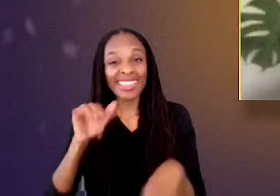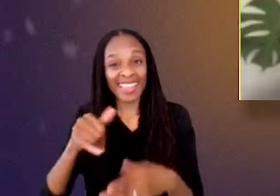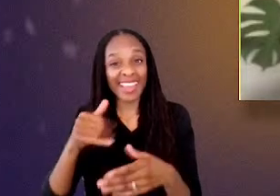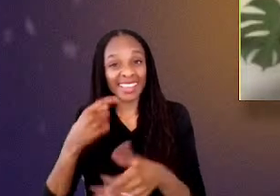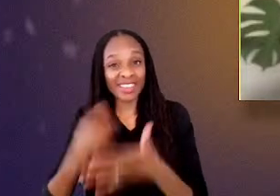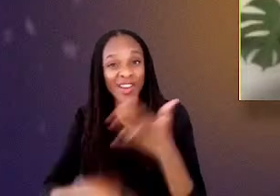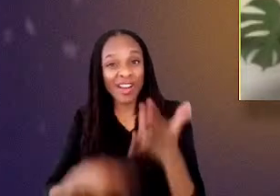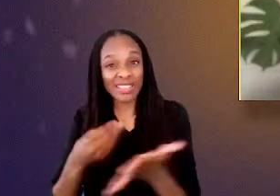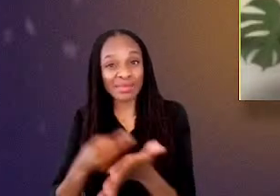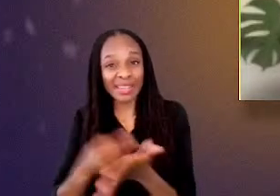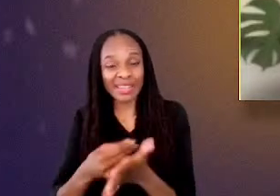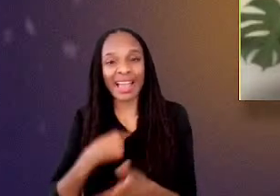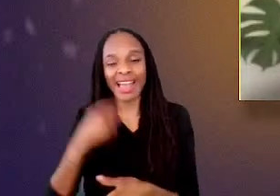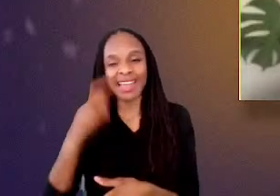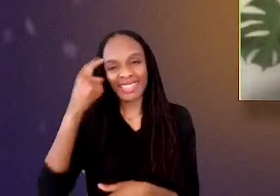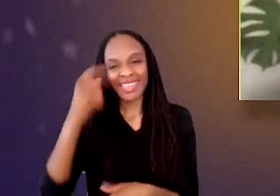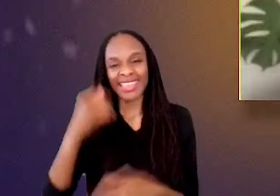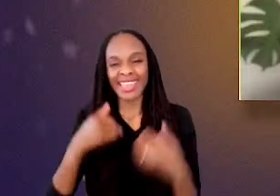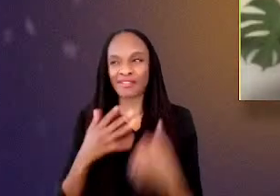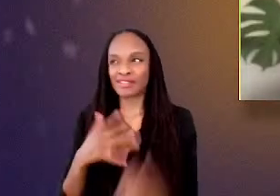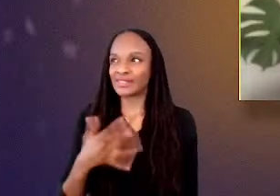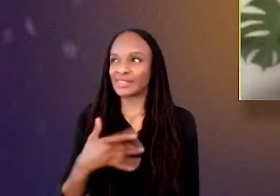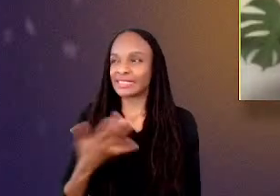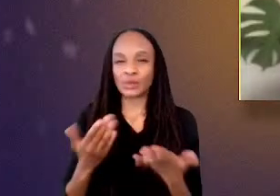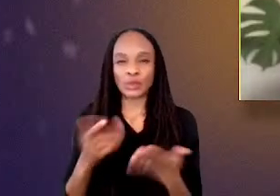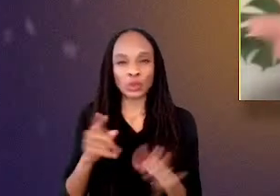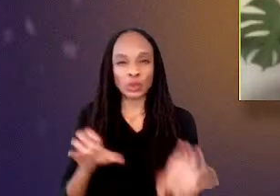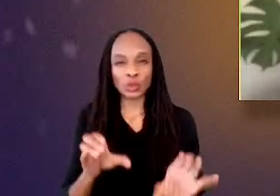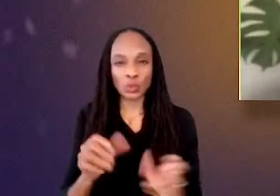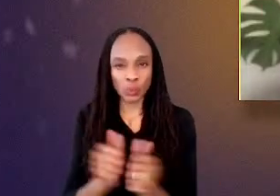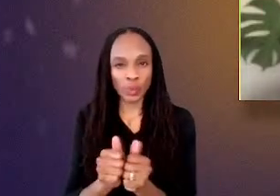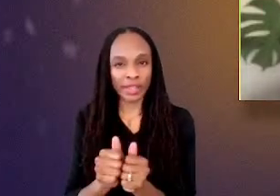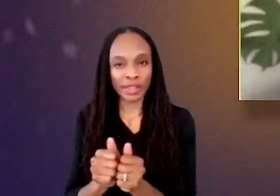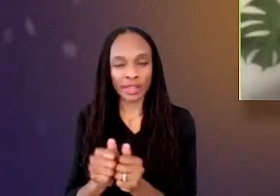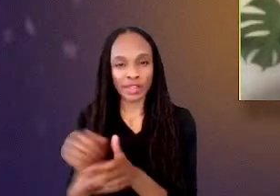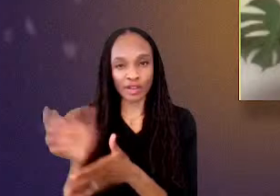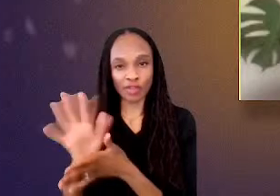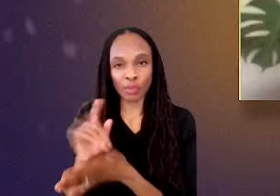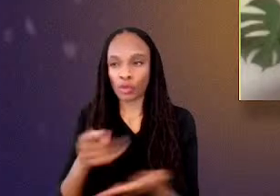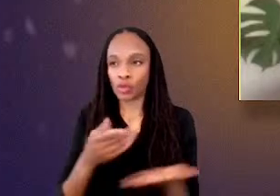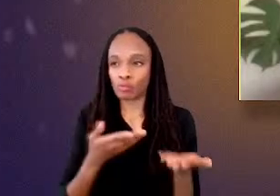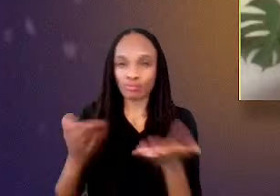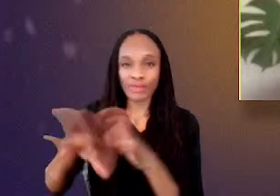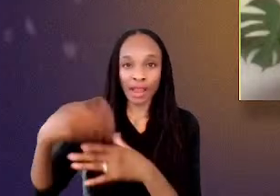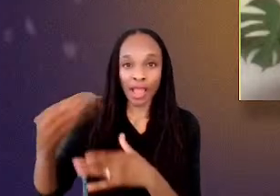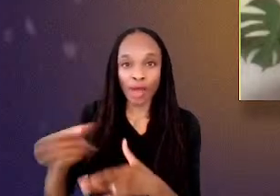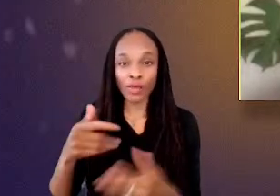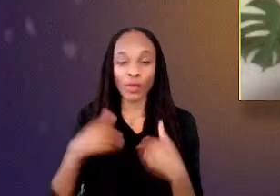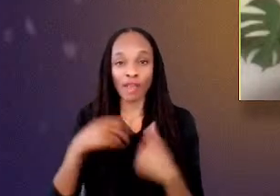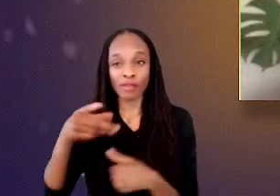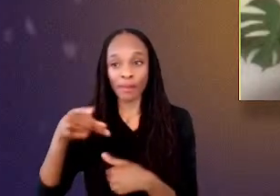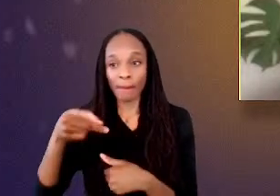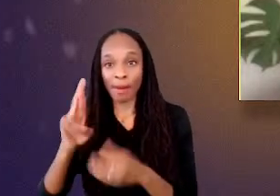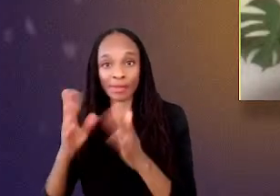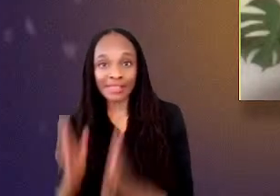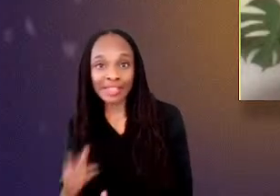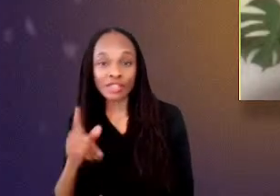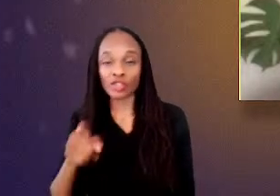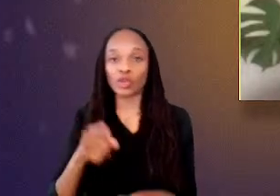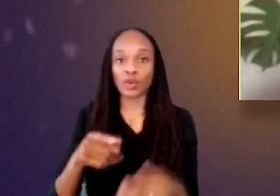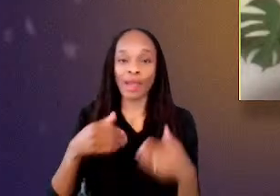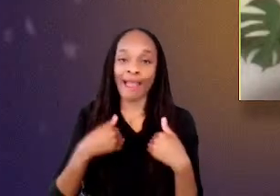there's a kind of sense of like what you do with a film. You take it out, you have a publicist, you throw a party, you're doing these